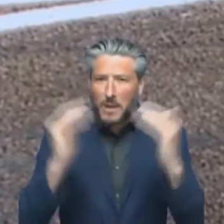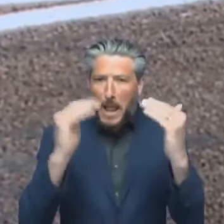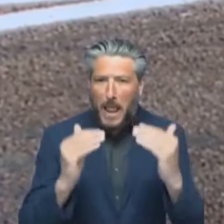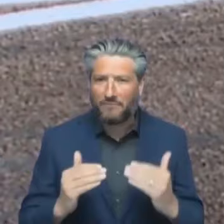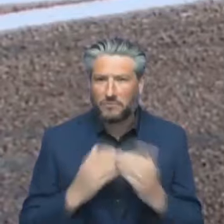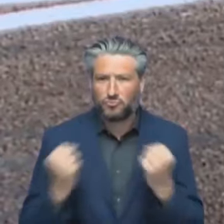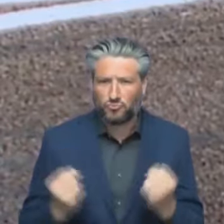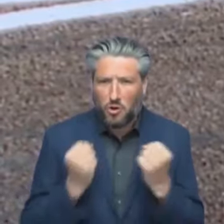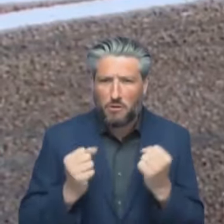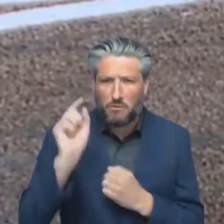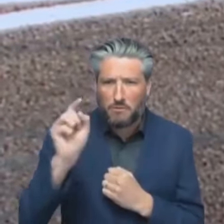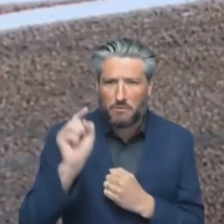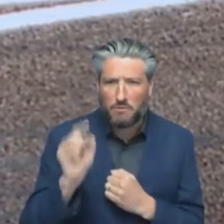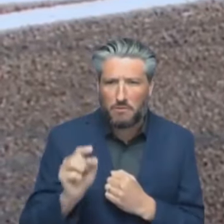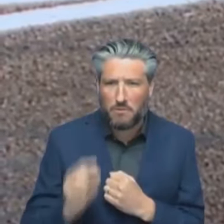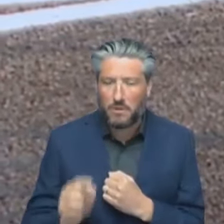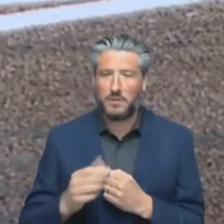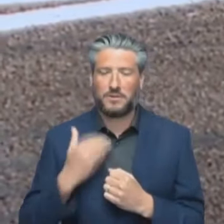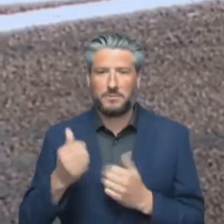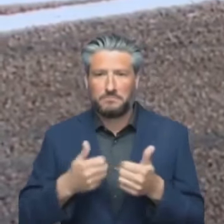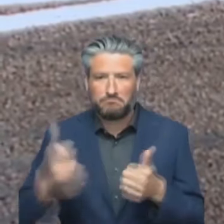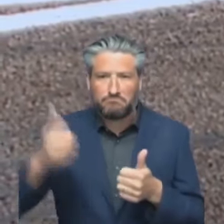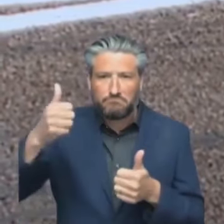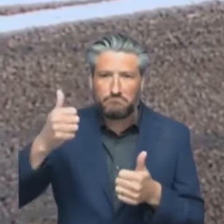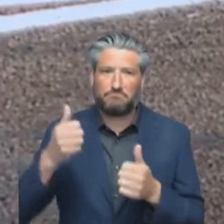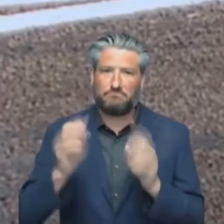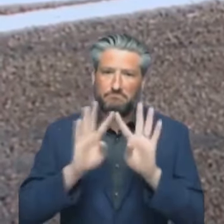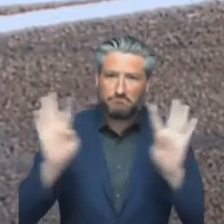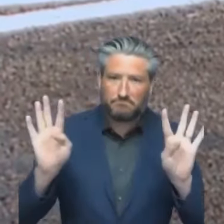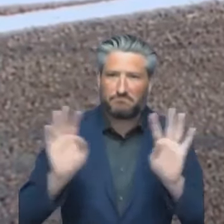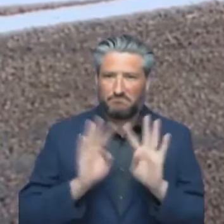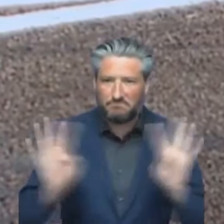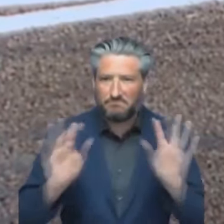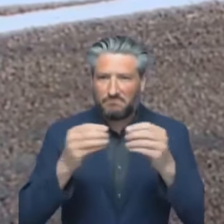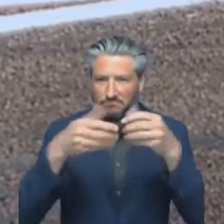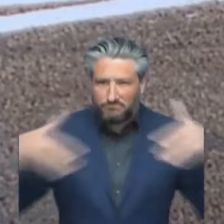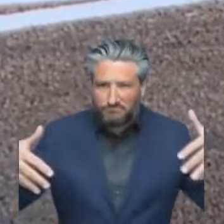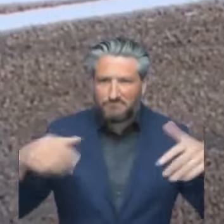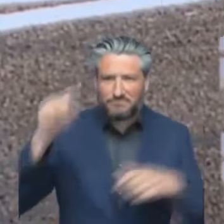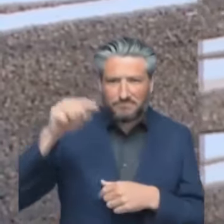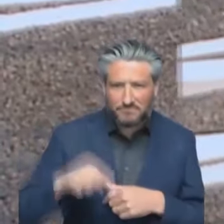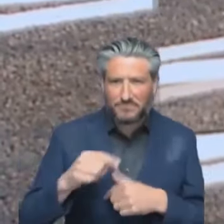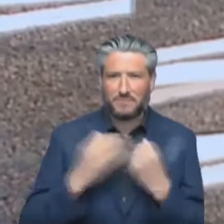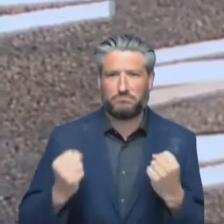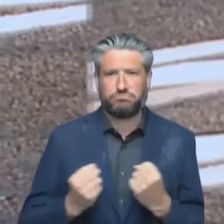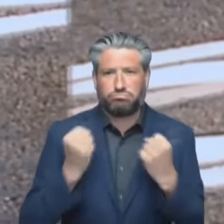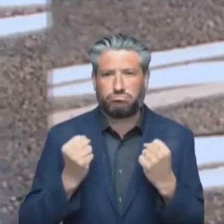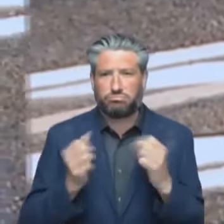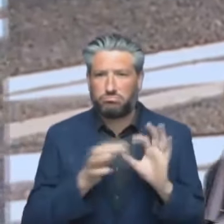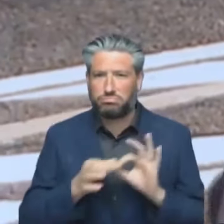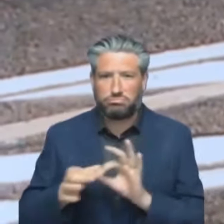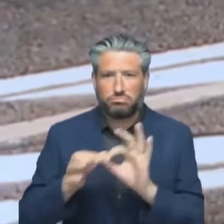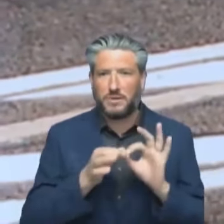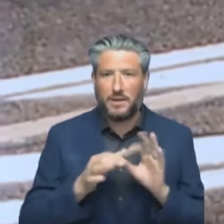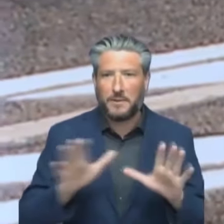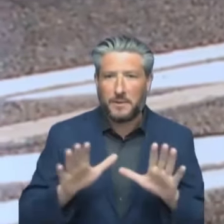teams, within management bodies, and the Board of Directors. Actually, in this respect, the osmosis that exists between the board and the management has,